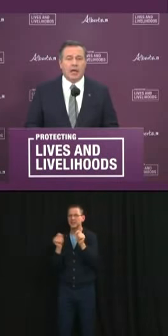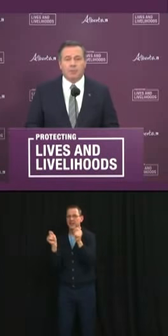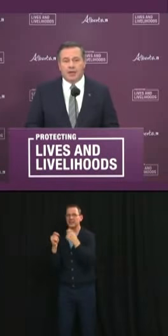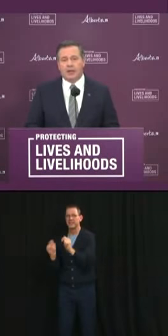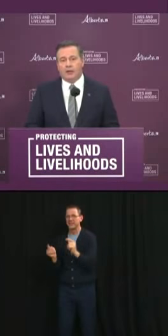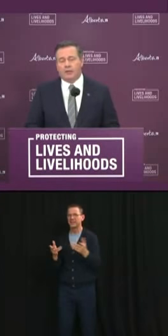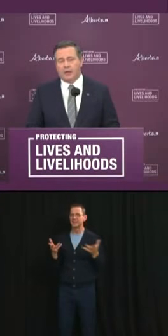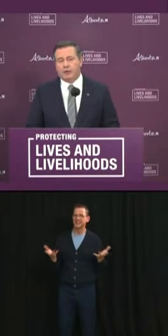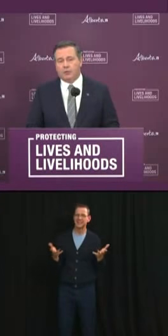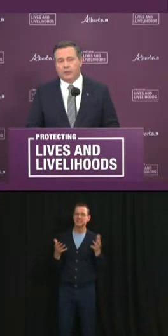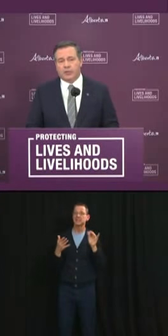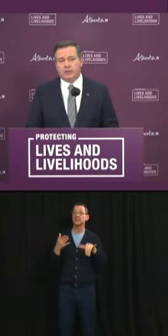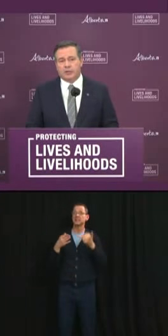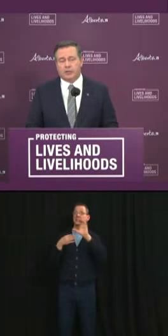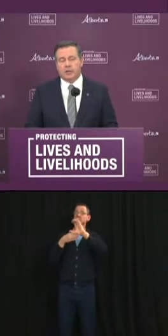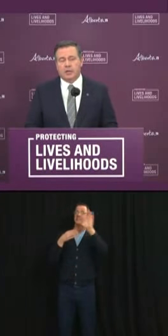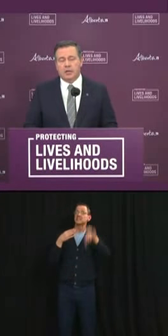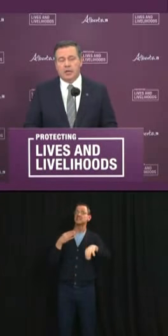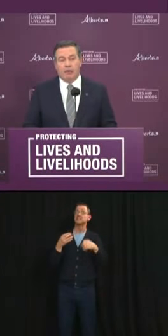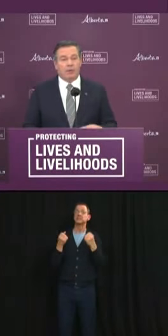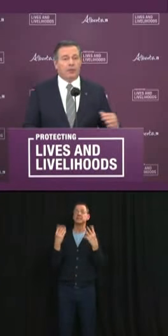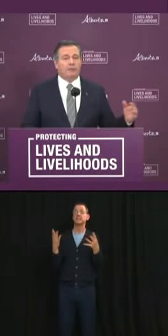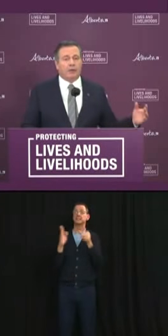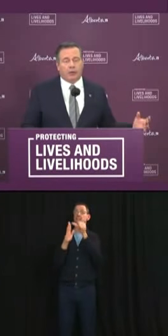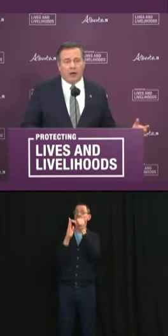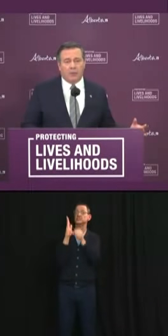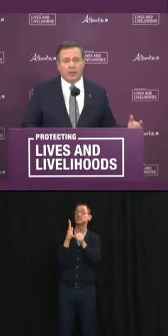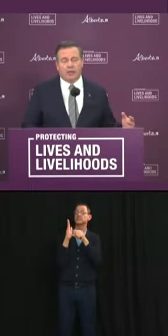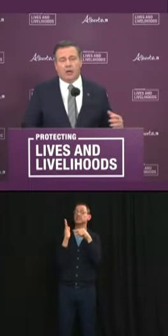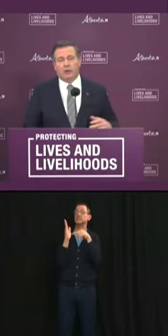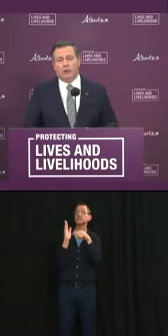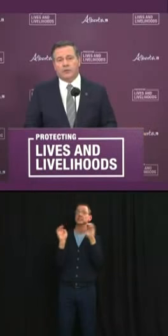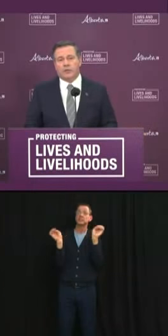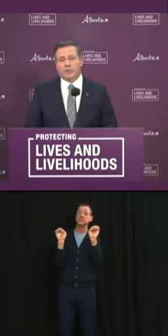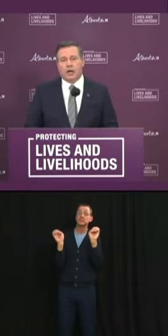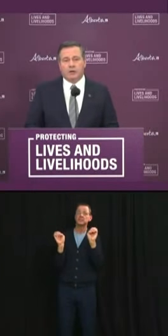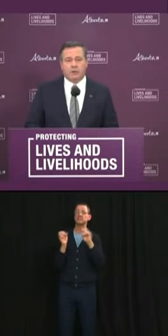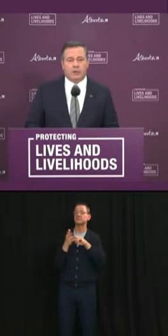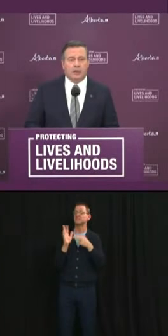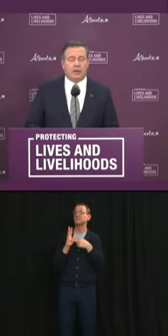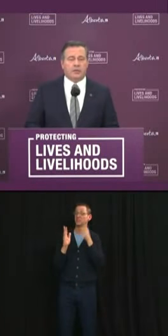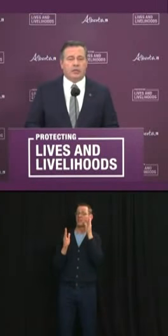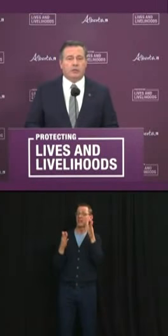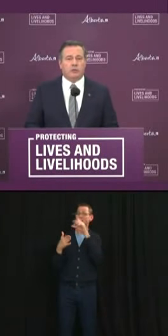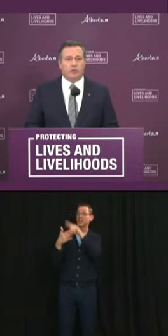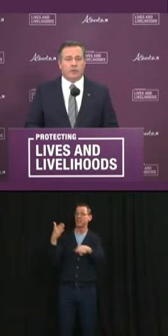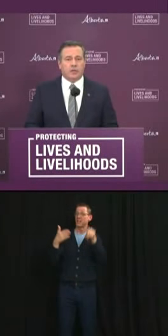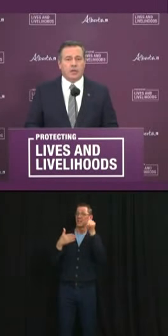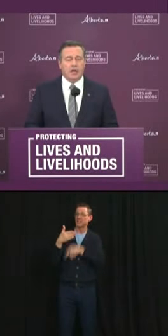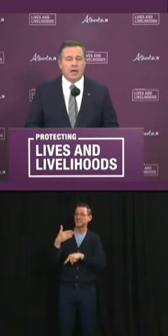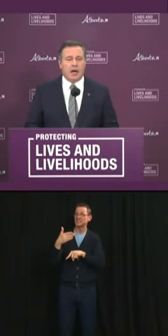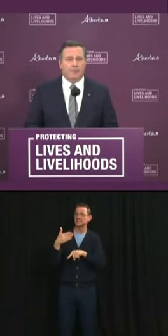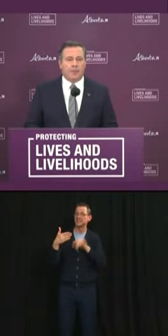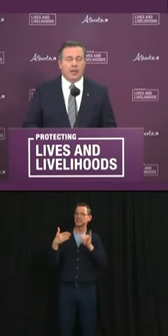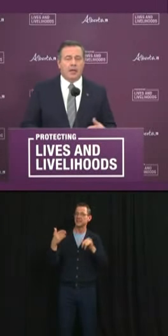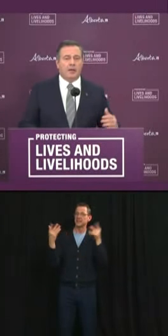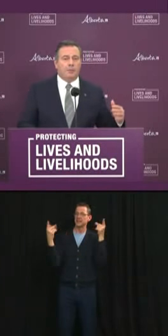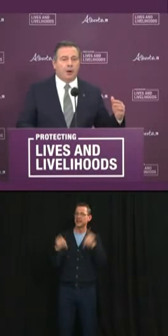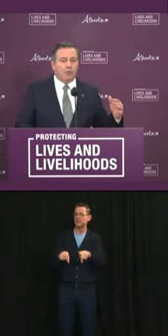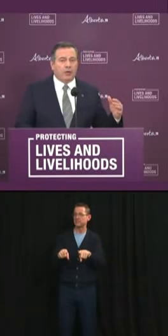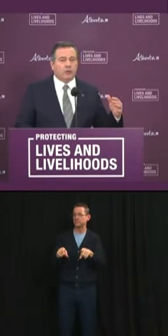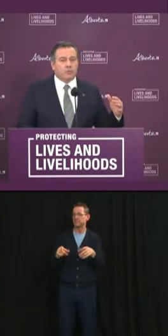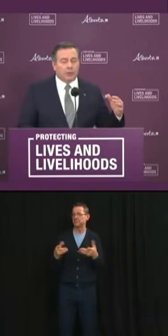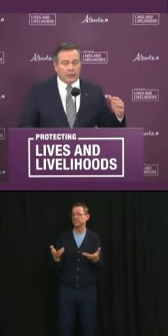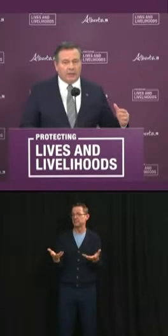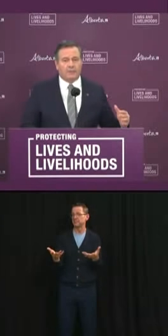surgeries and many other medical procedures. And we believe we could accommodate a little over 600 in ICU units.